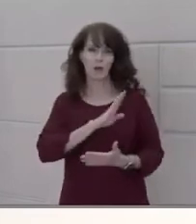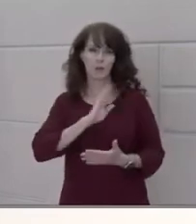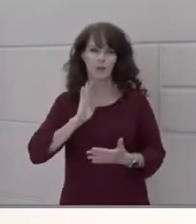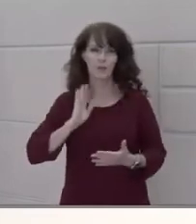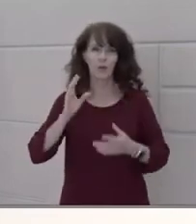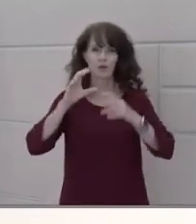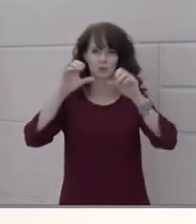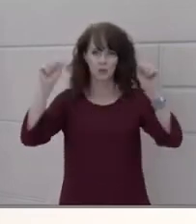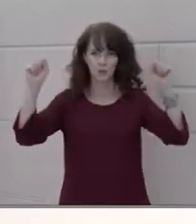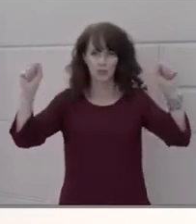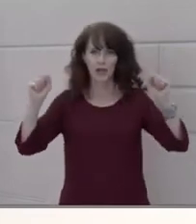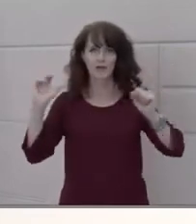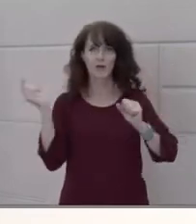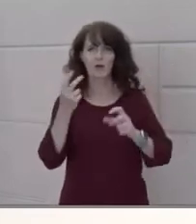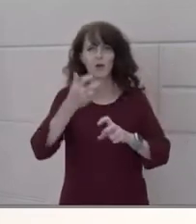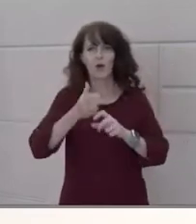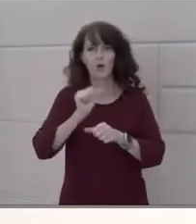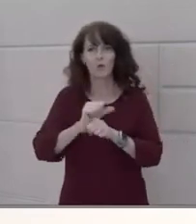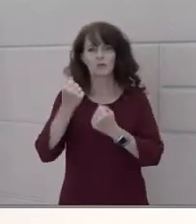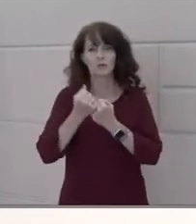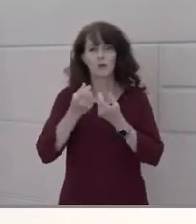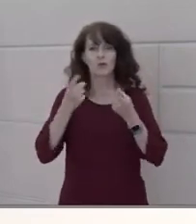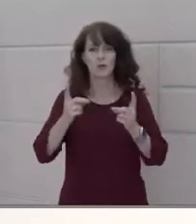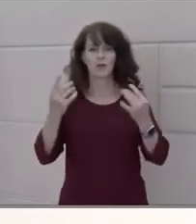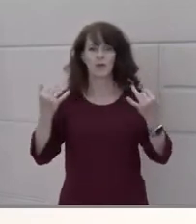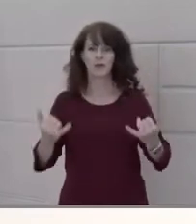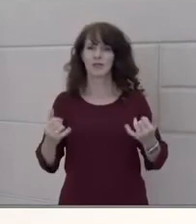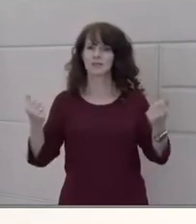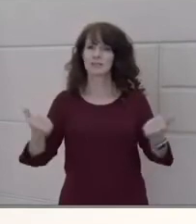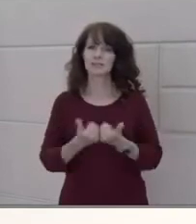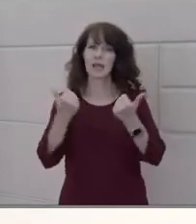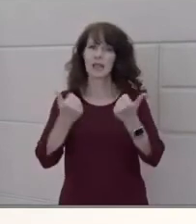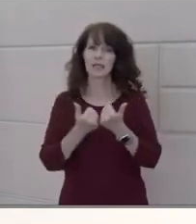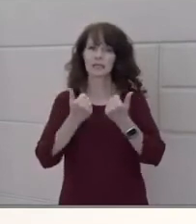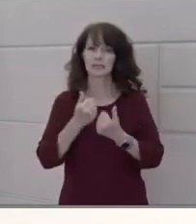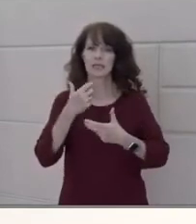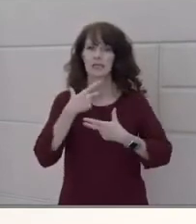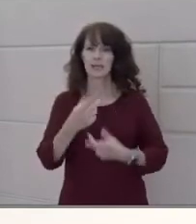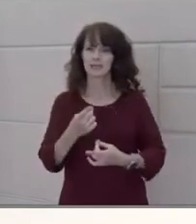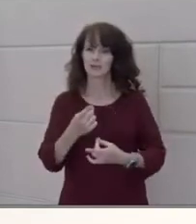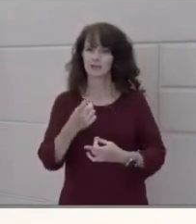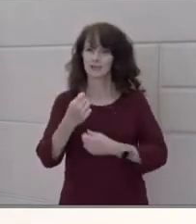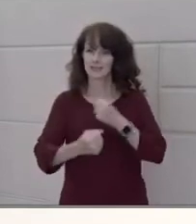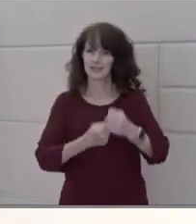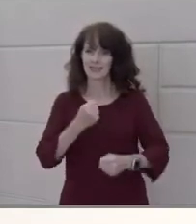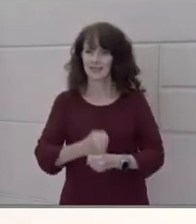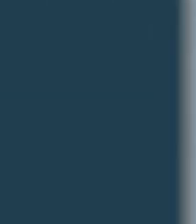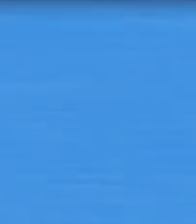superintendent, for all your hard work and support during this challenging and interesting year.